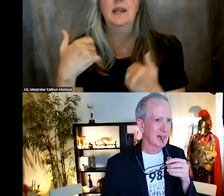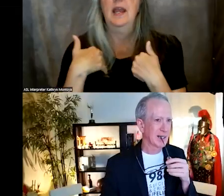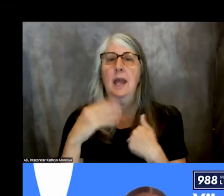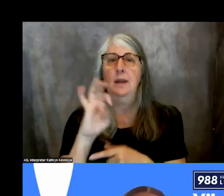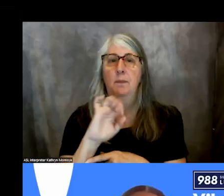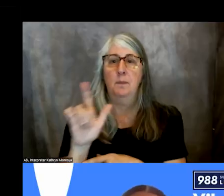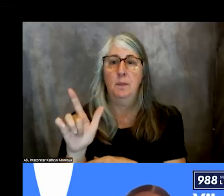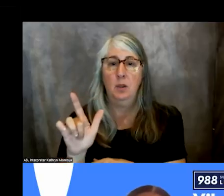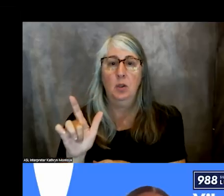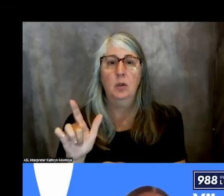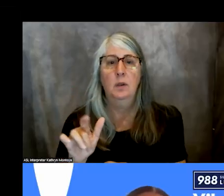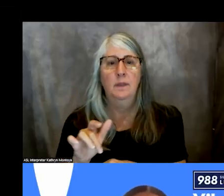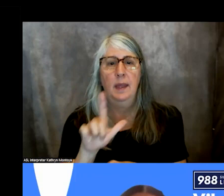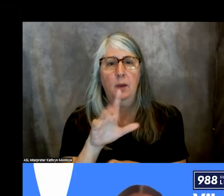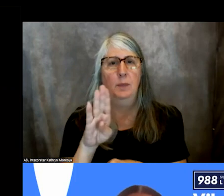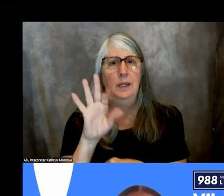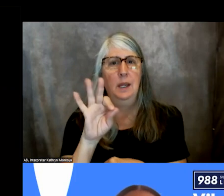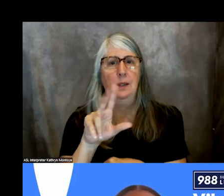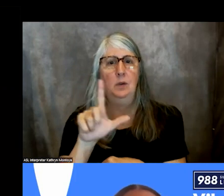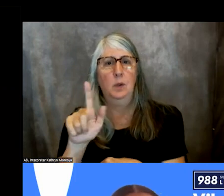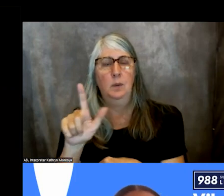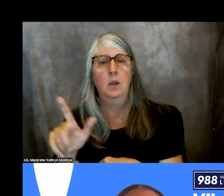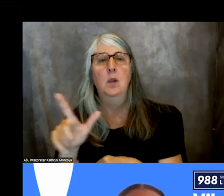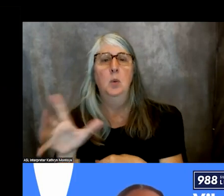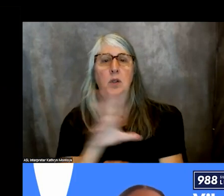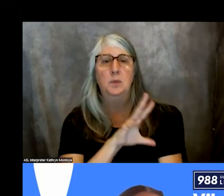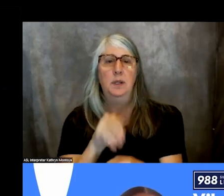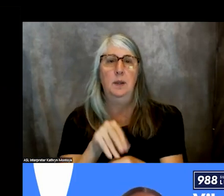LB 929, which folded and turned into LB